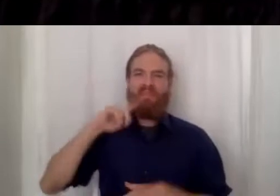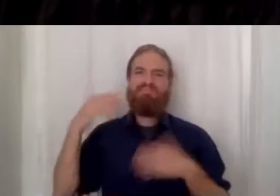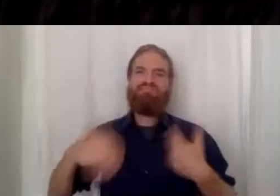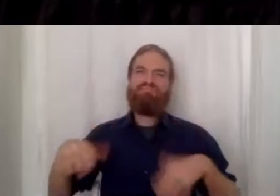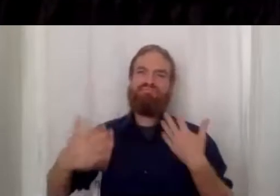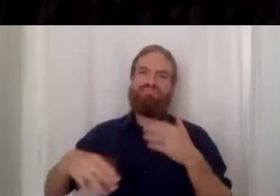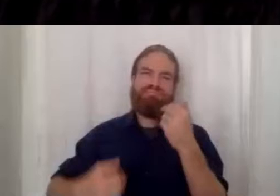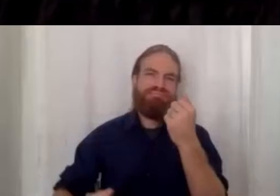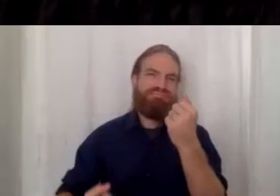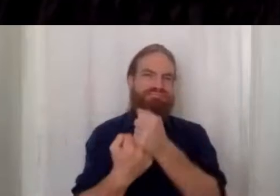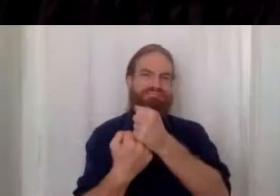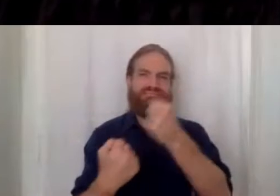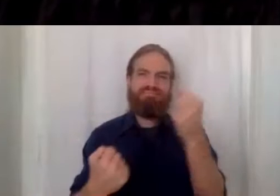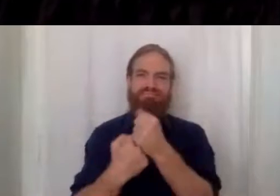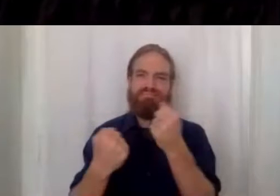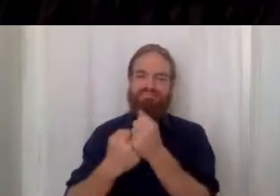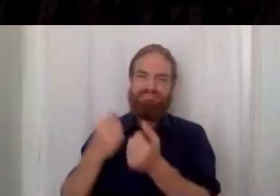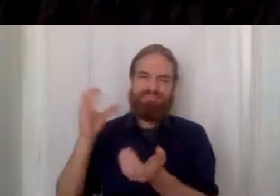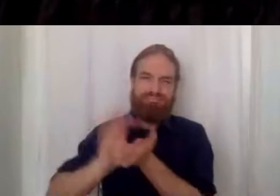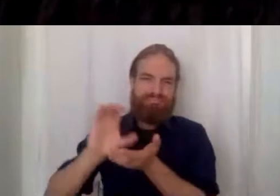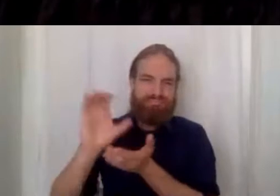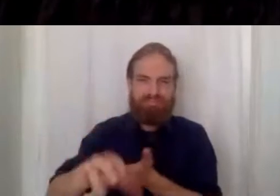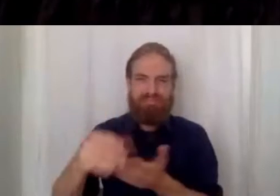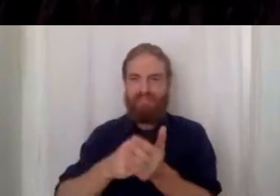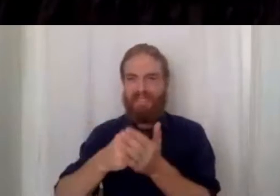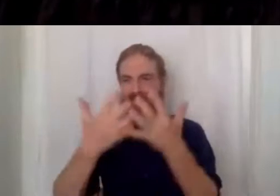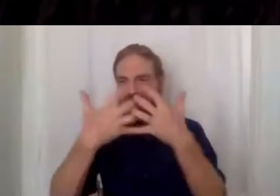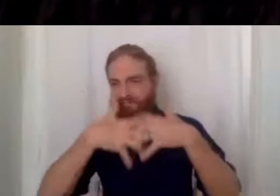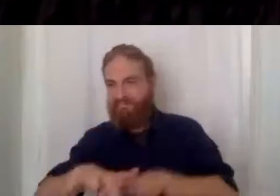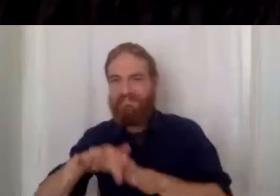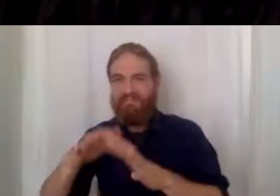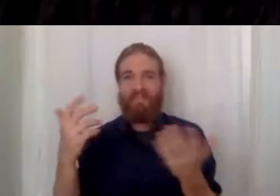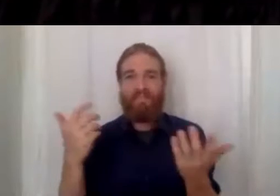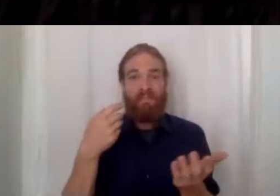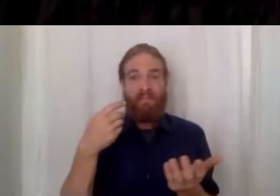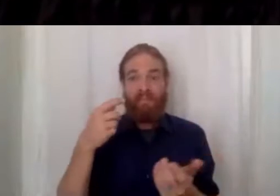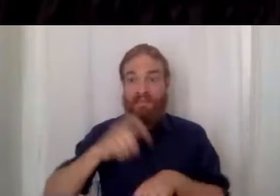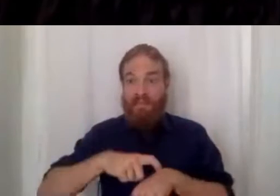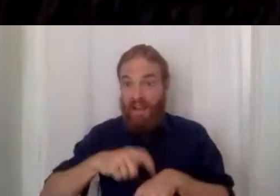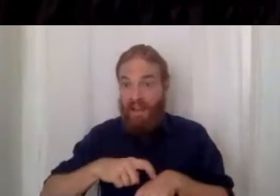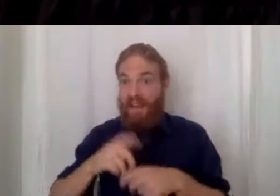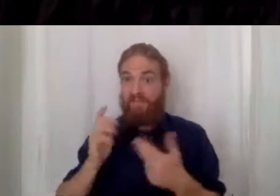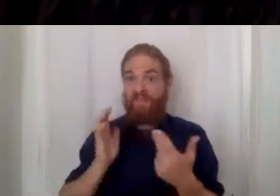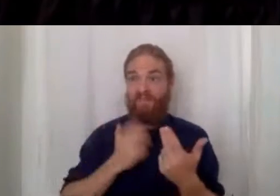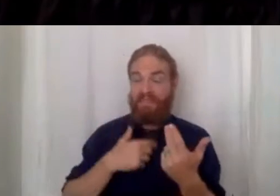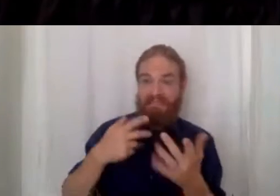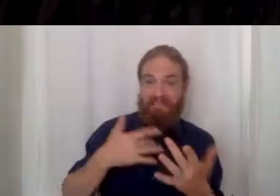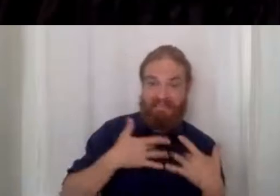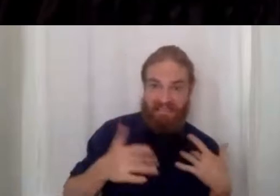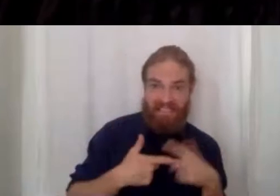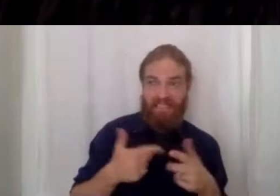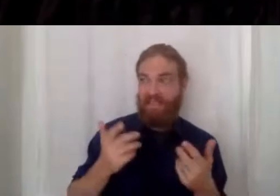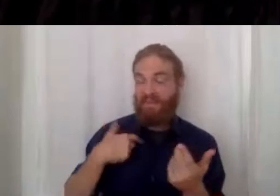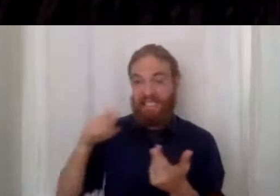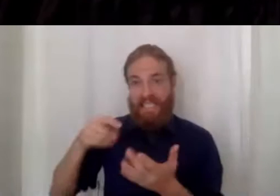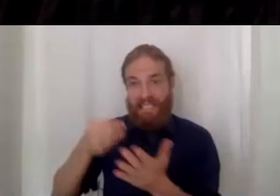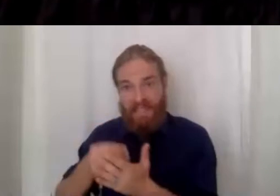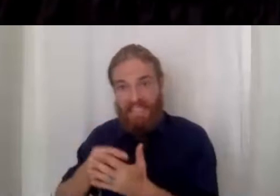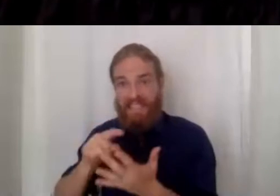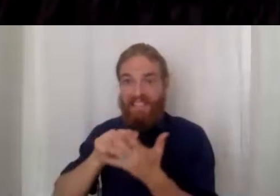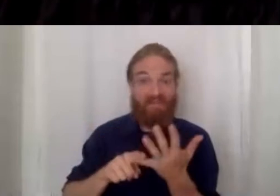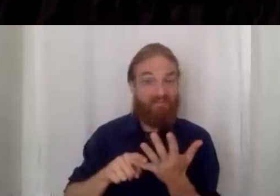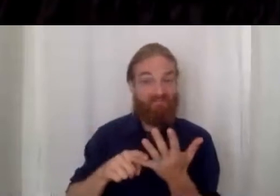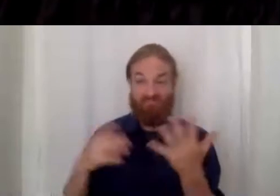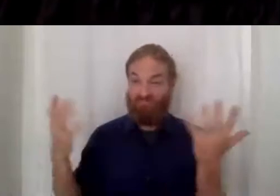it's time, sometimes it's financial, but it's really been a tremendous partnership. Great